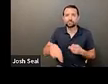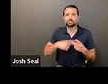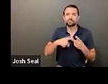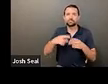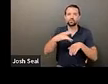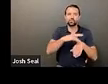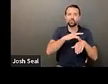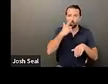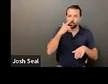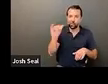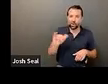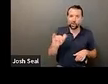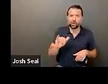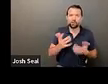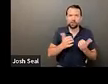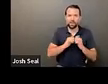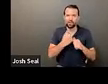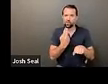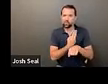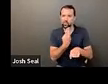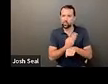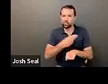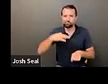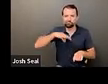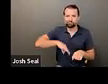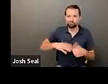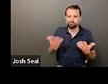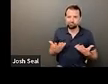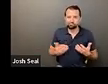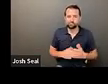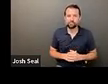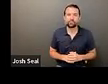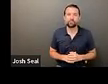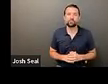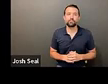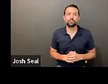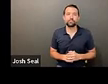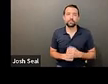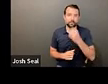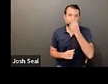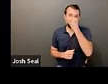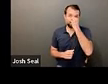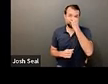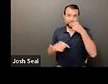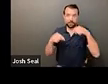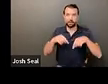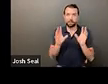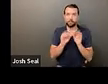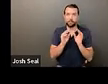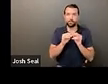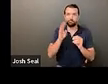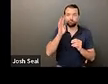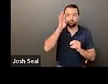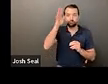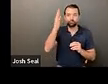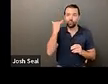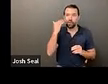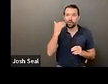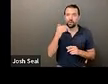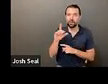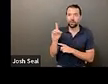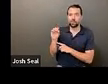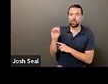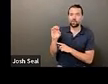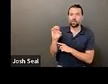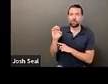hope that you're going to use them. And this sort of came about because we, the department, is being audited